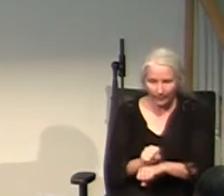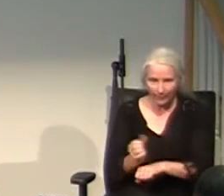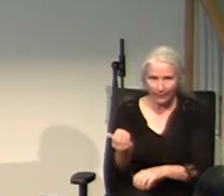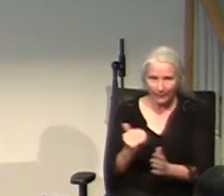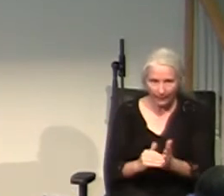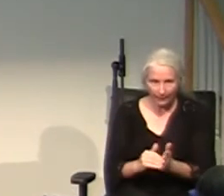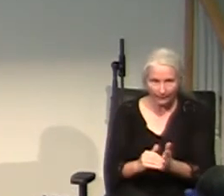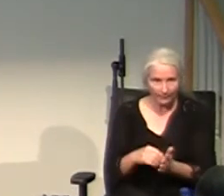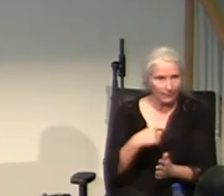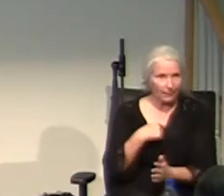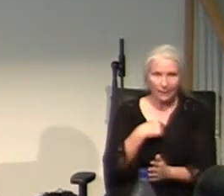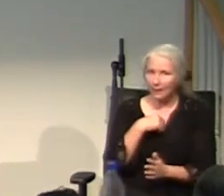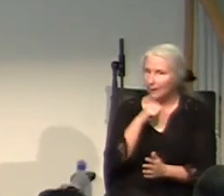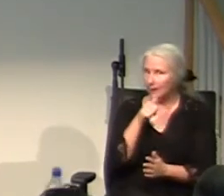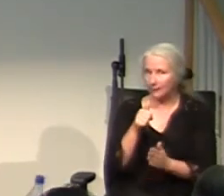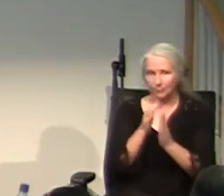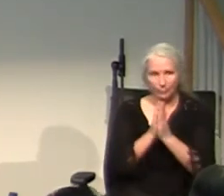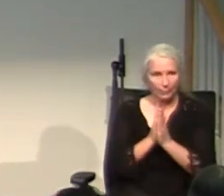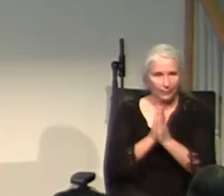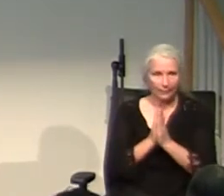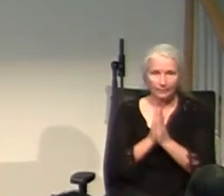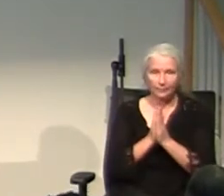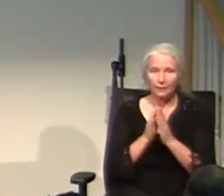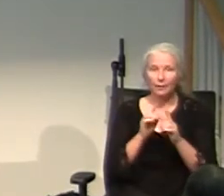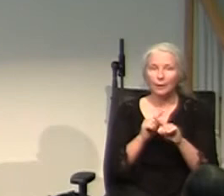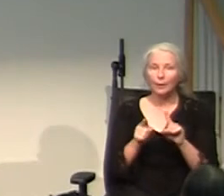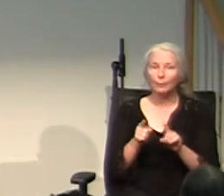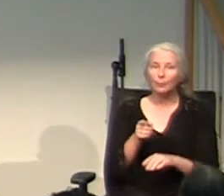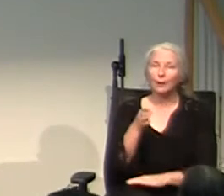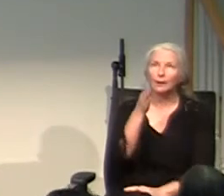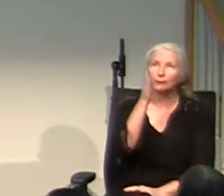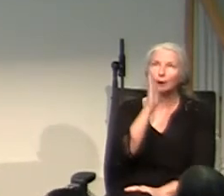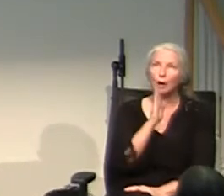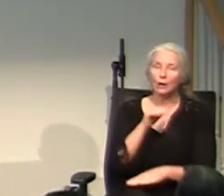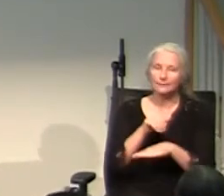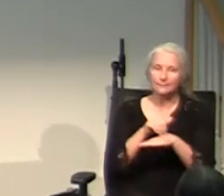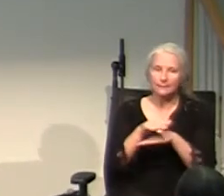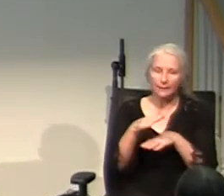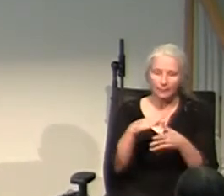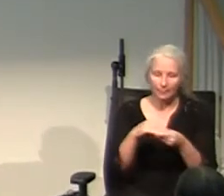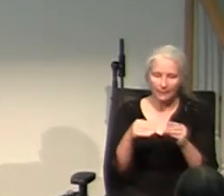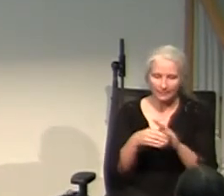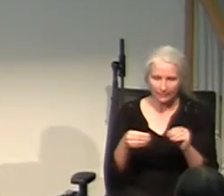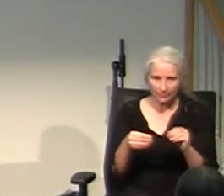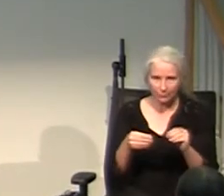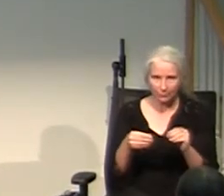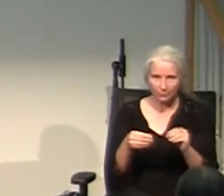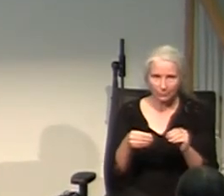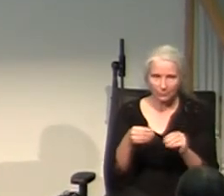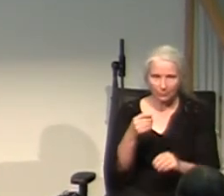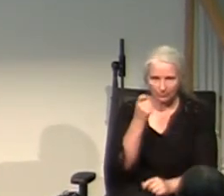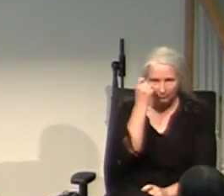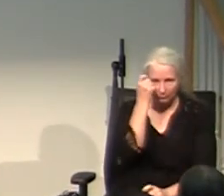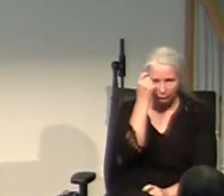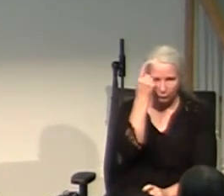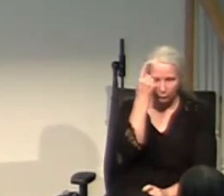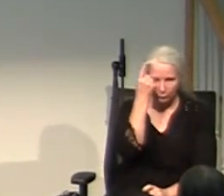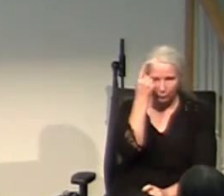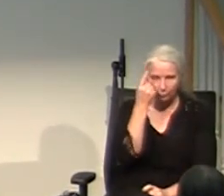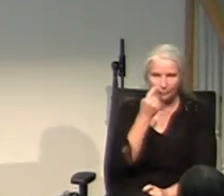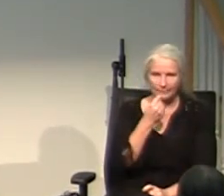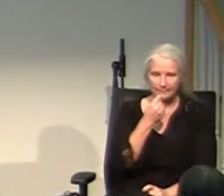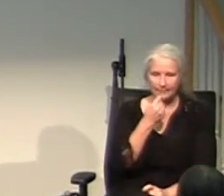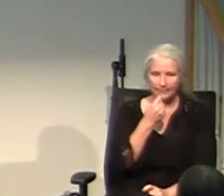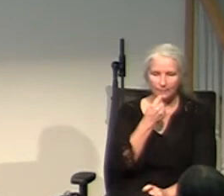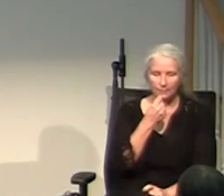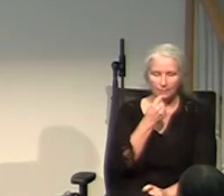I wasn't praying, but God sent a message by a thought. He says, just say